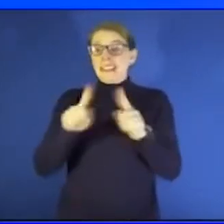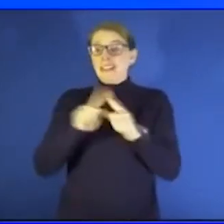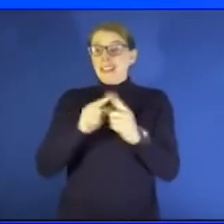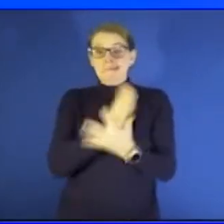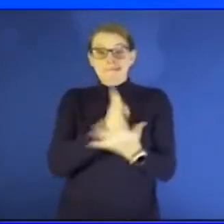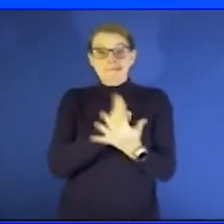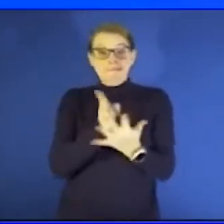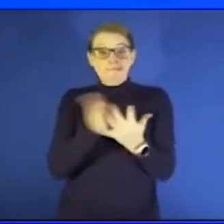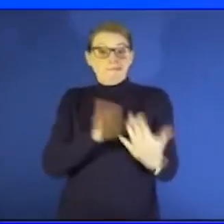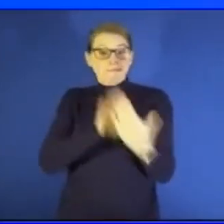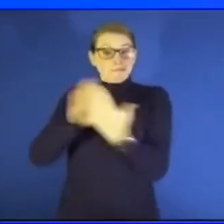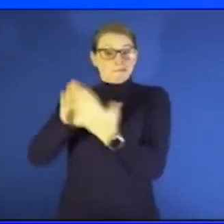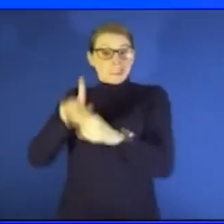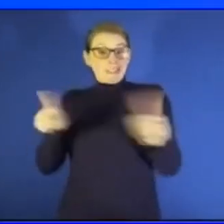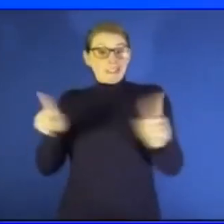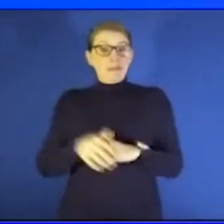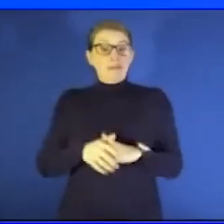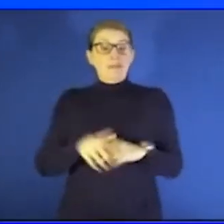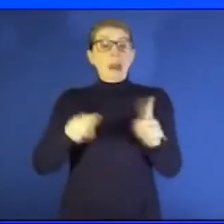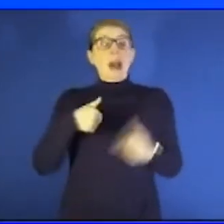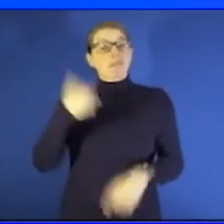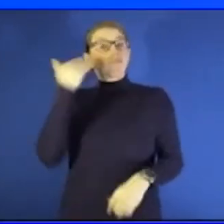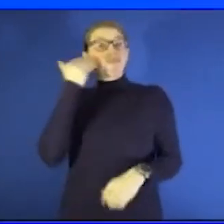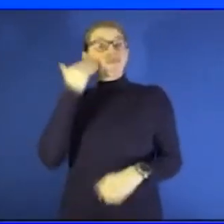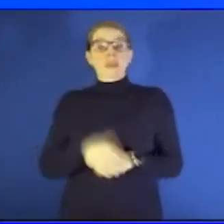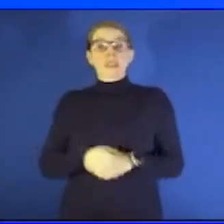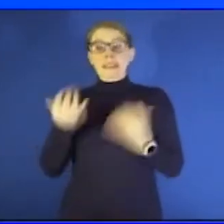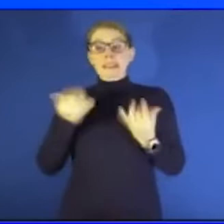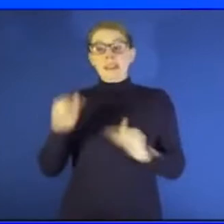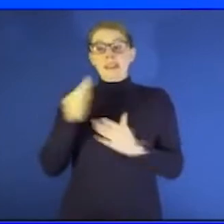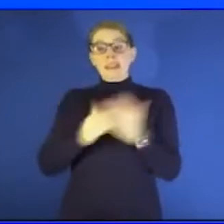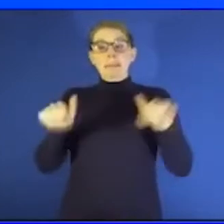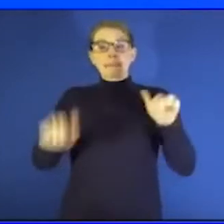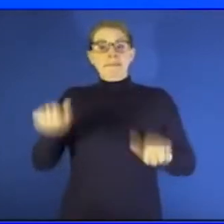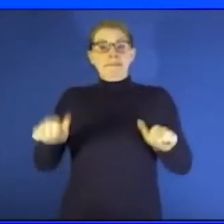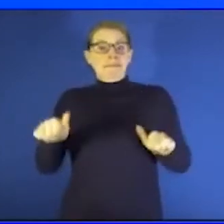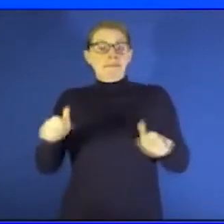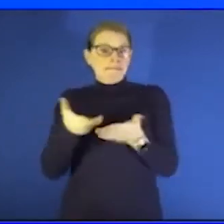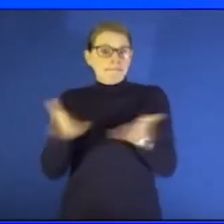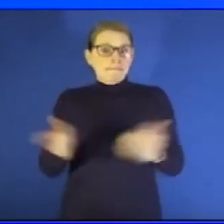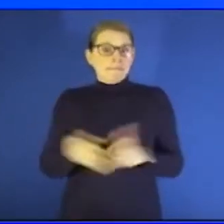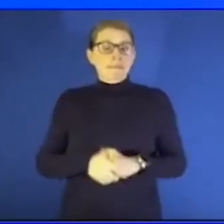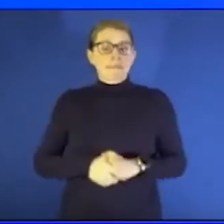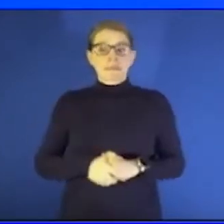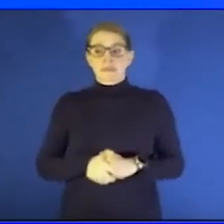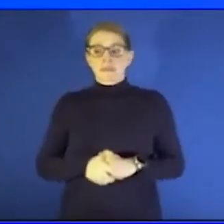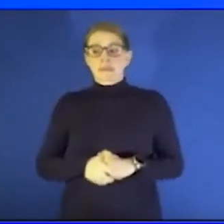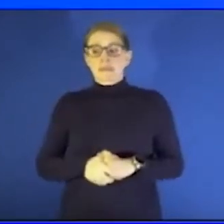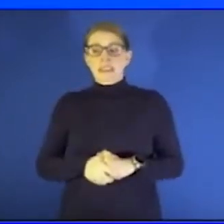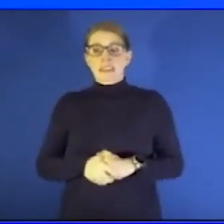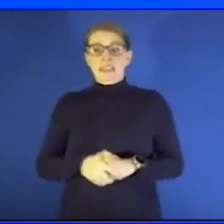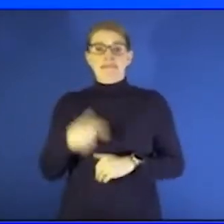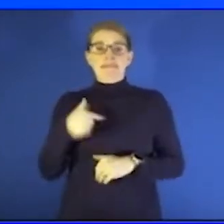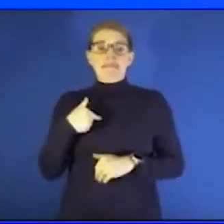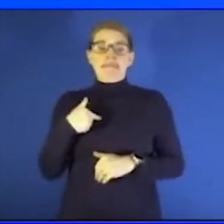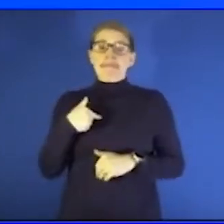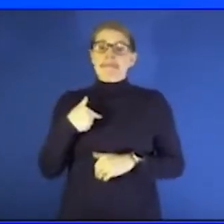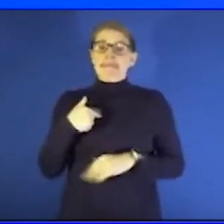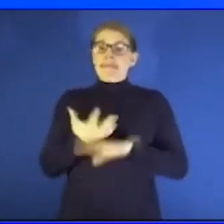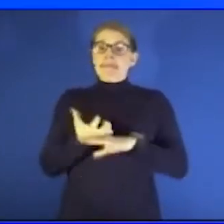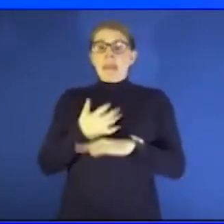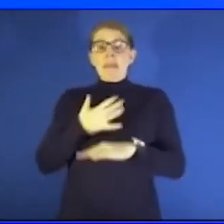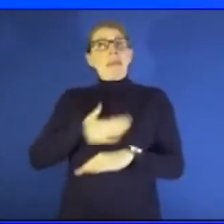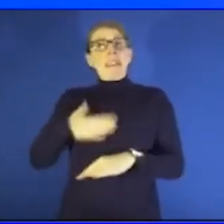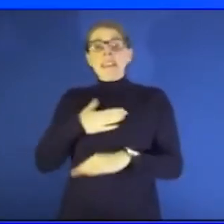know that there's still some hesitancy out there, and I would just make a plea that you talk to your trusted physician, your